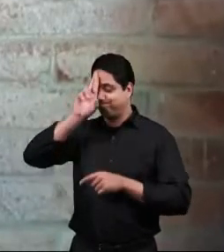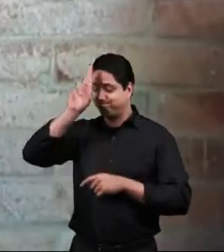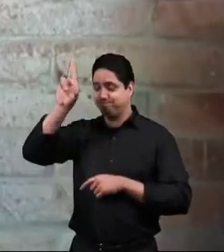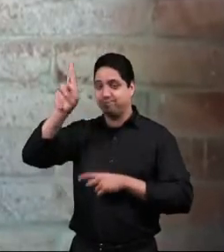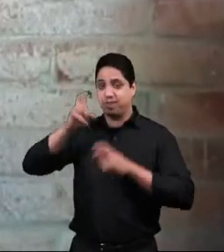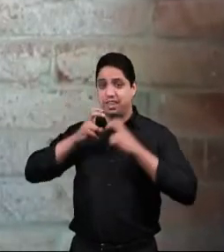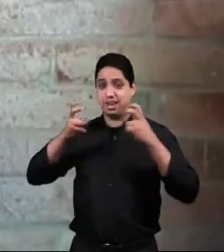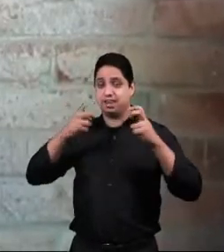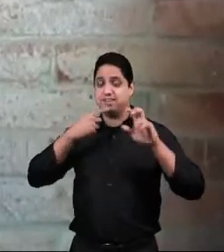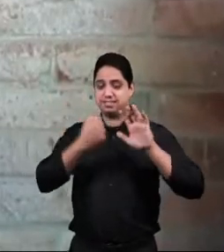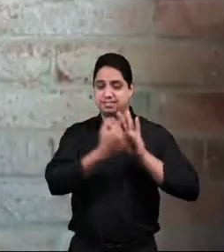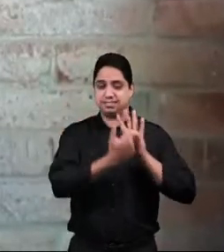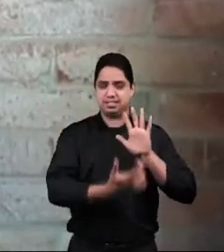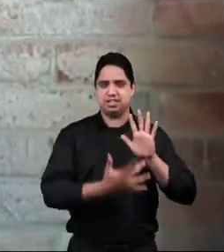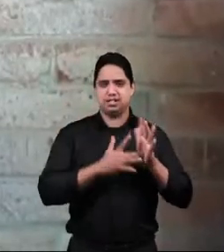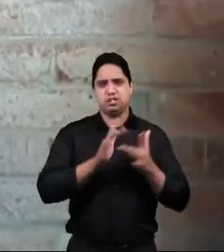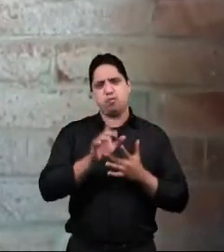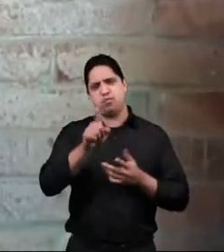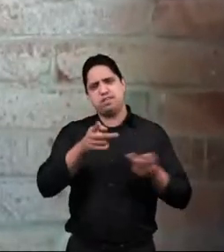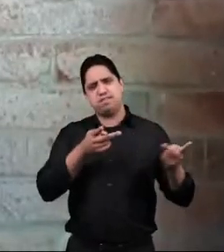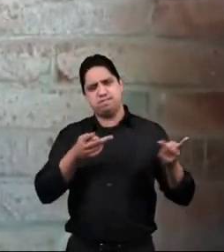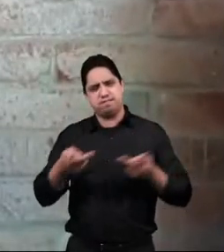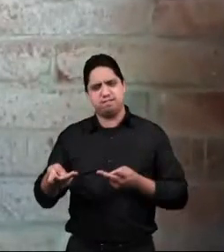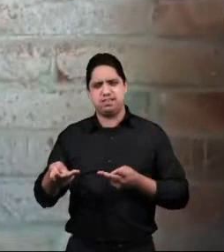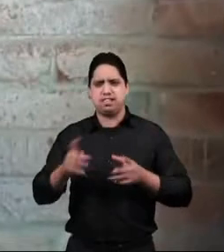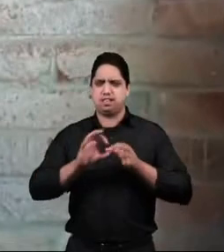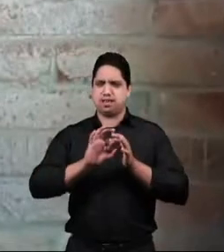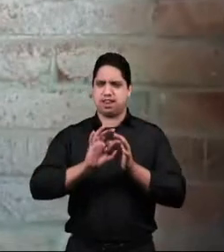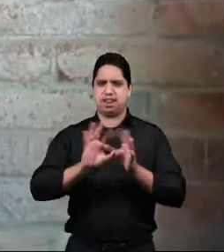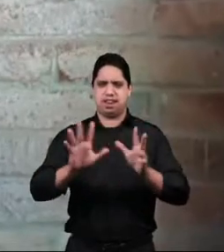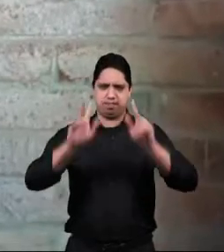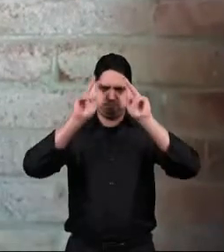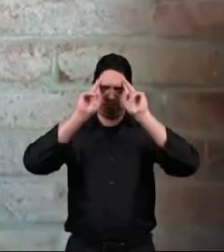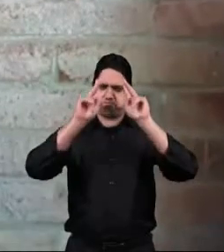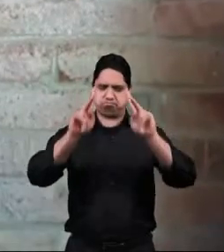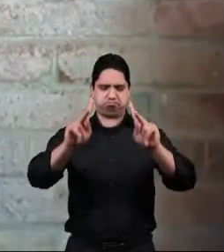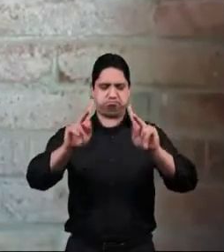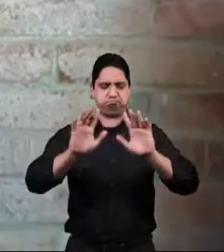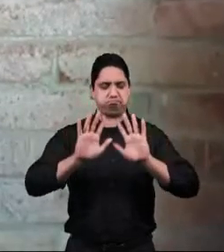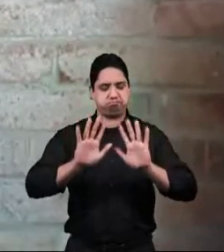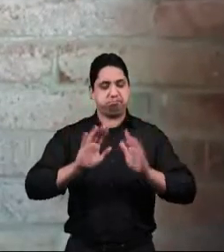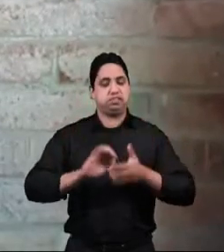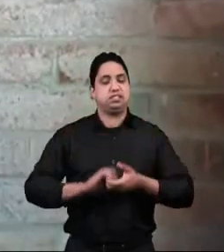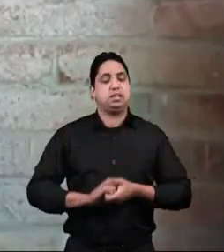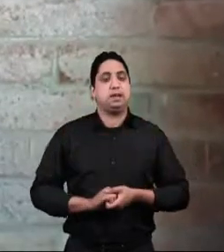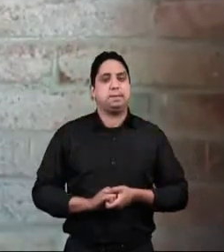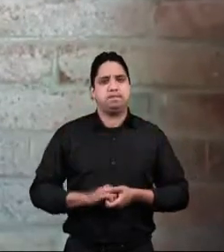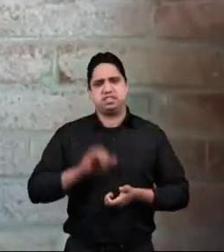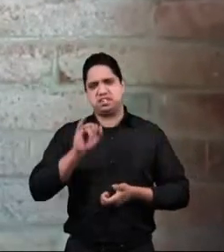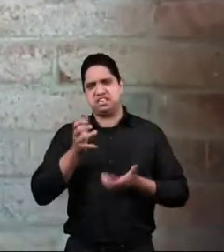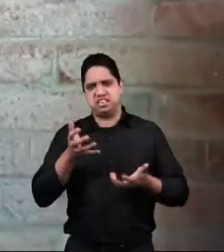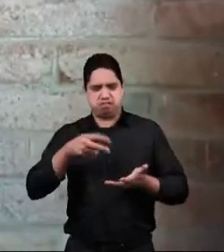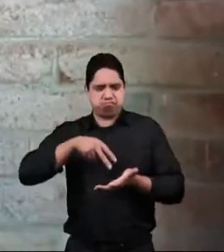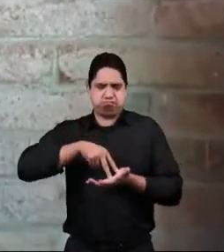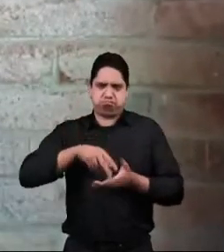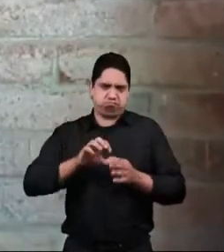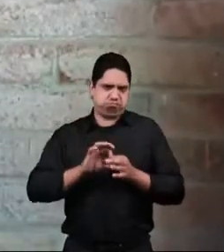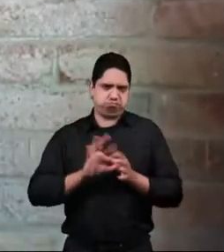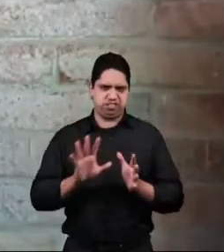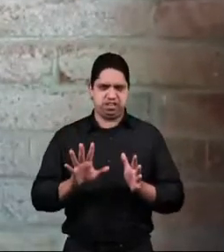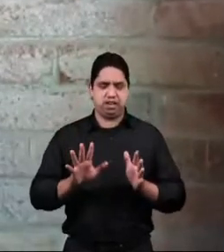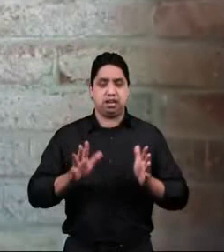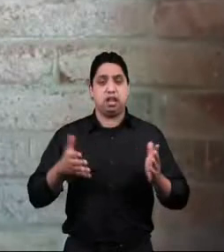and we shall show our dependence on the Lord by prayer. You who visit us, you may remain as you wish to